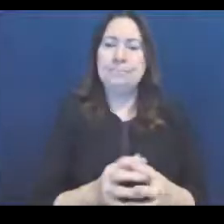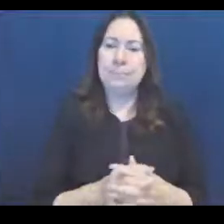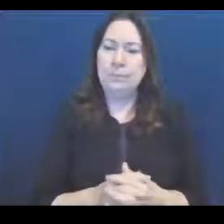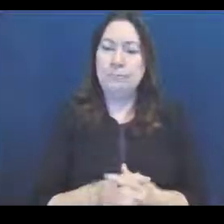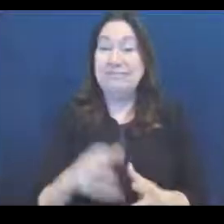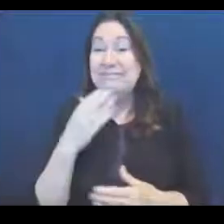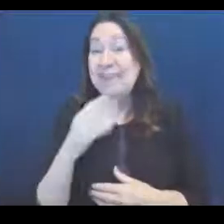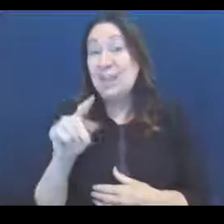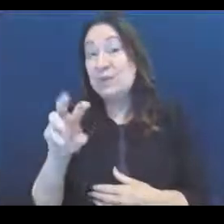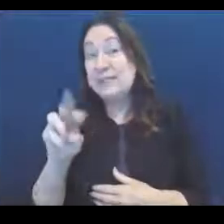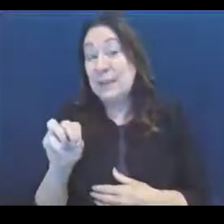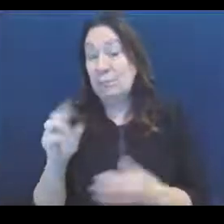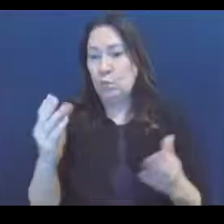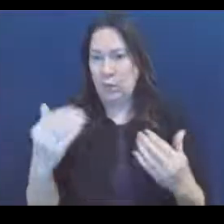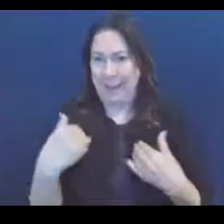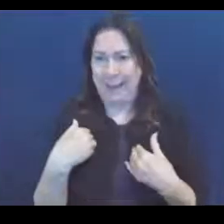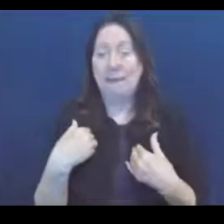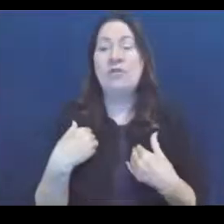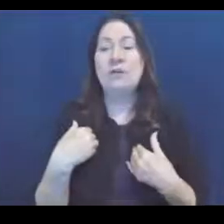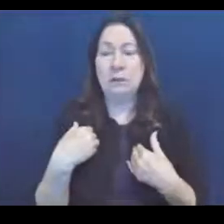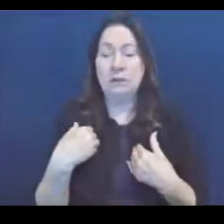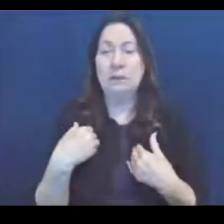Thanks, Tim. And we do have a